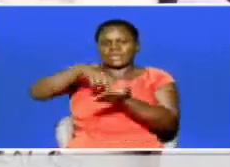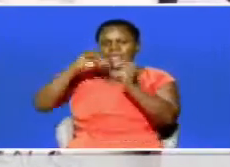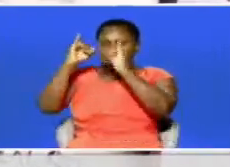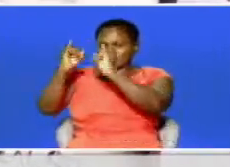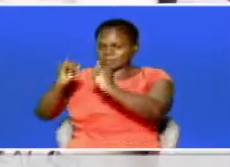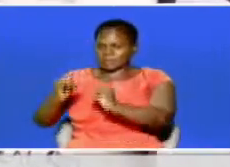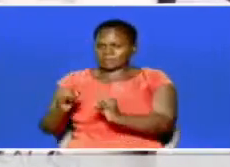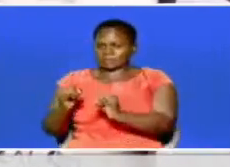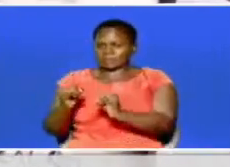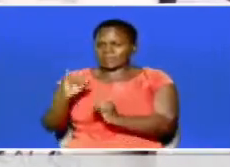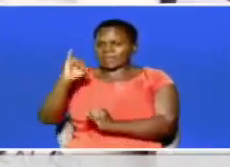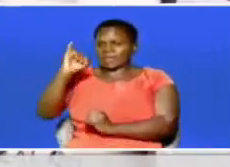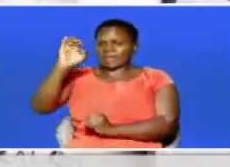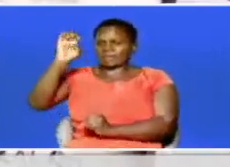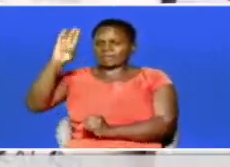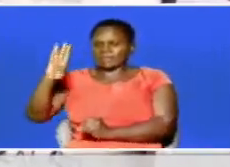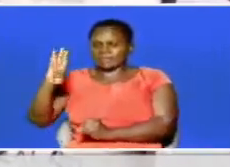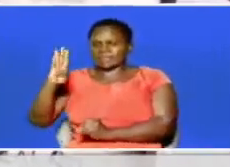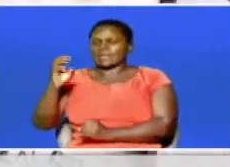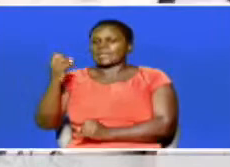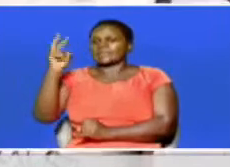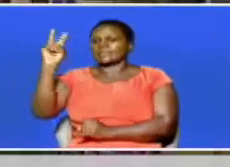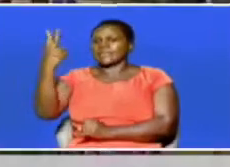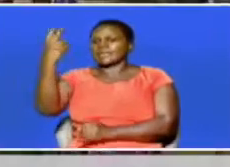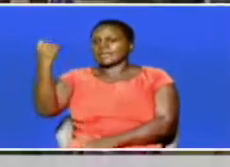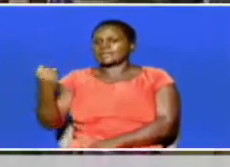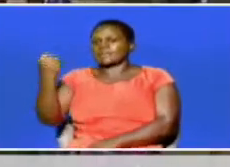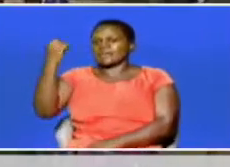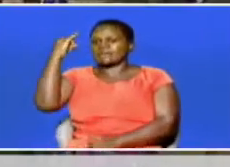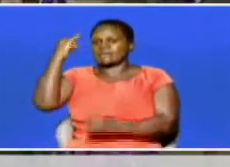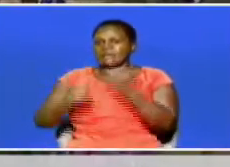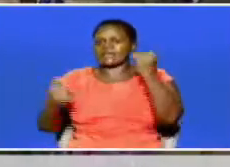independent candidates, IEBC has set May 2nd as the